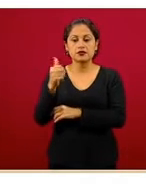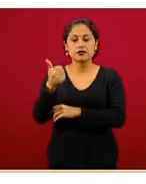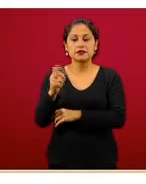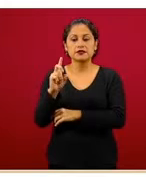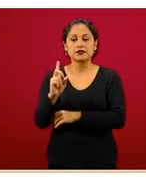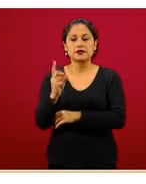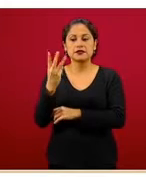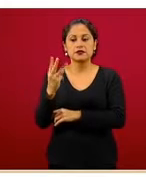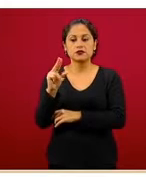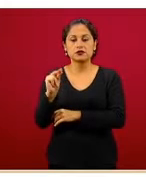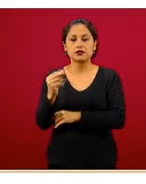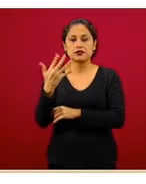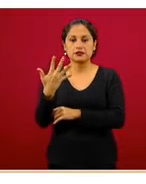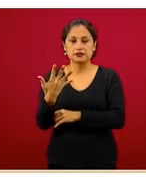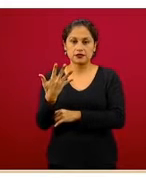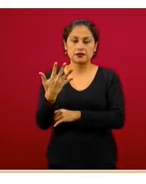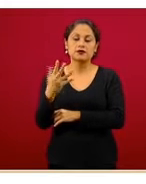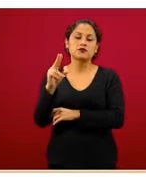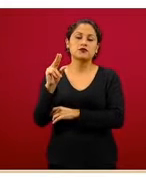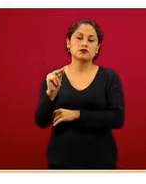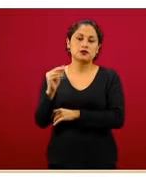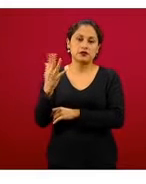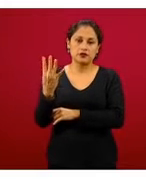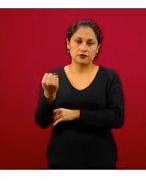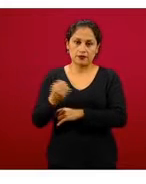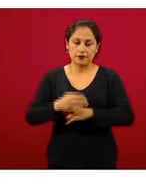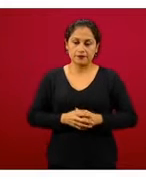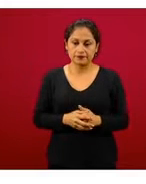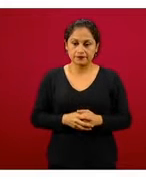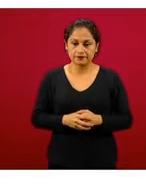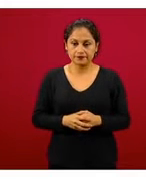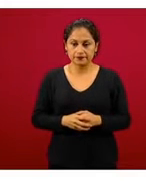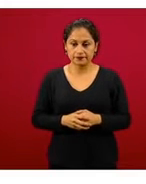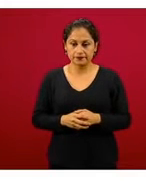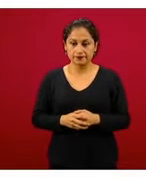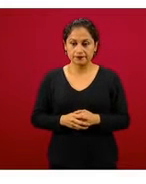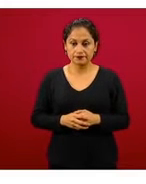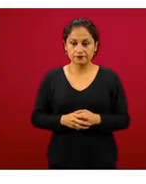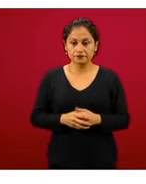Distance. You can also input it manually by copying the number on the screen.